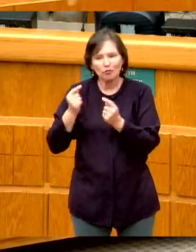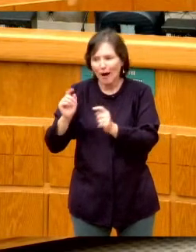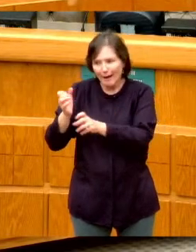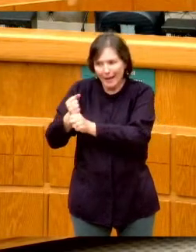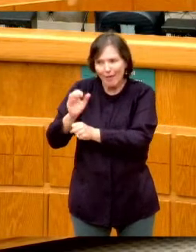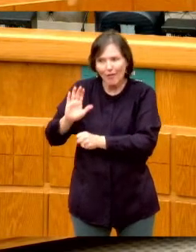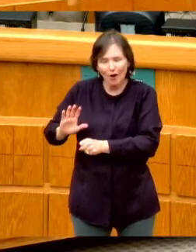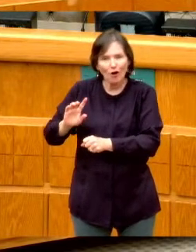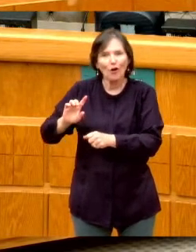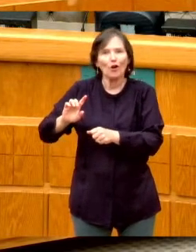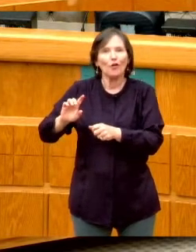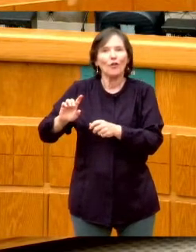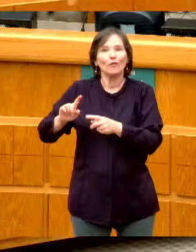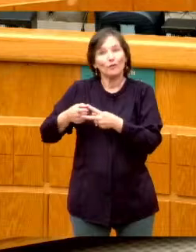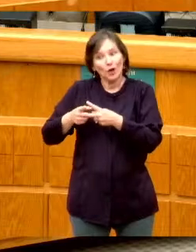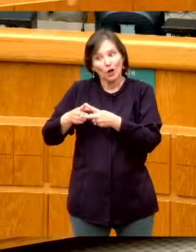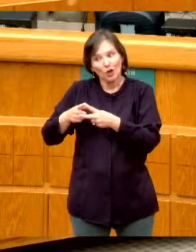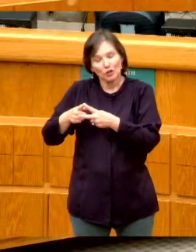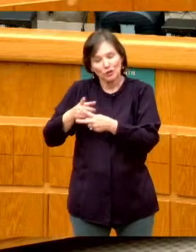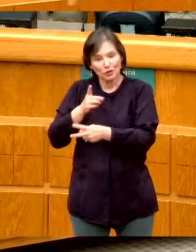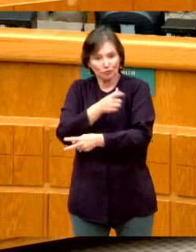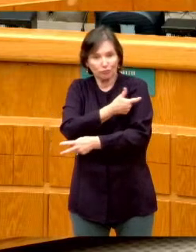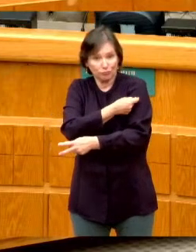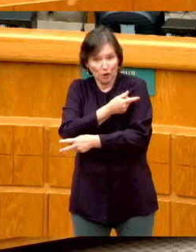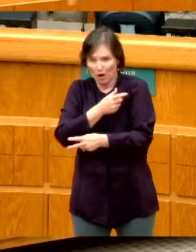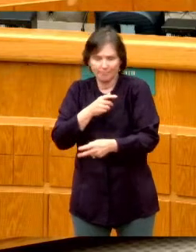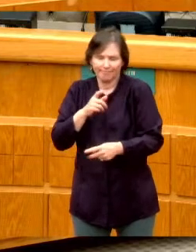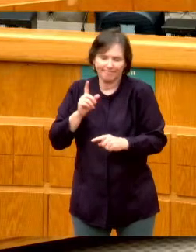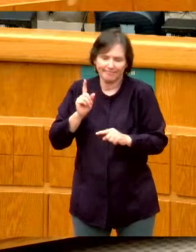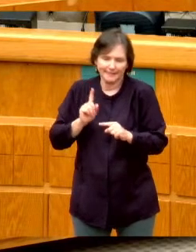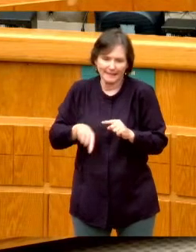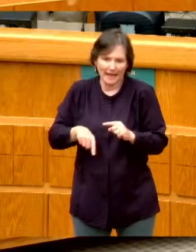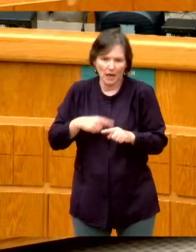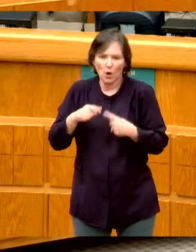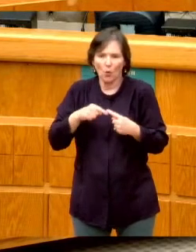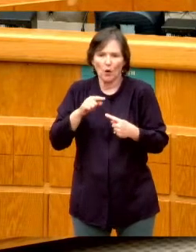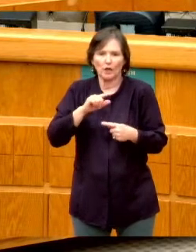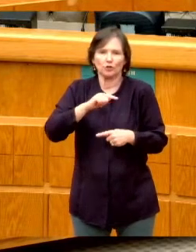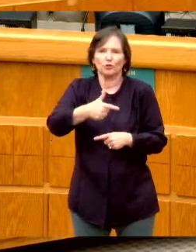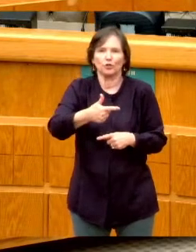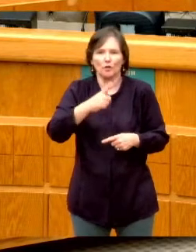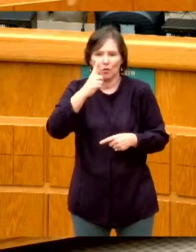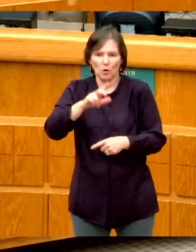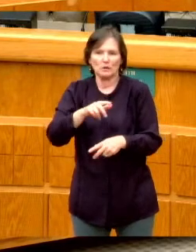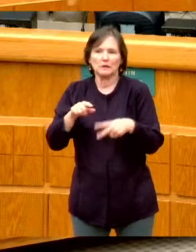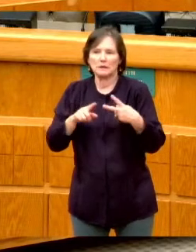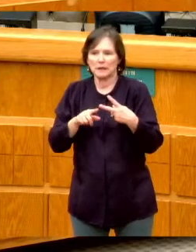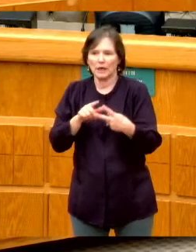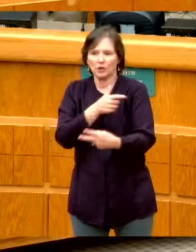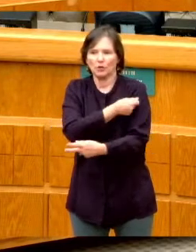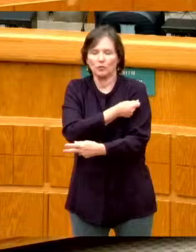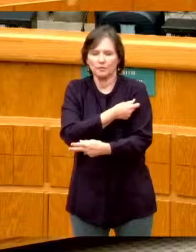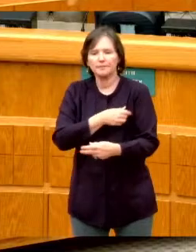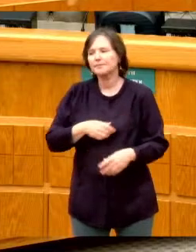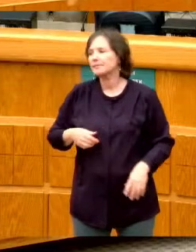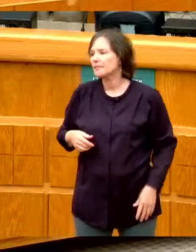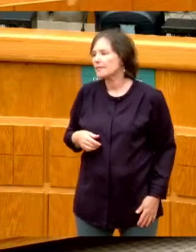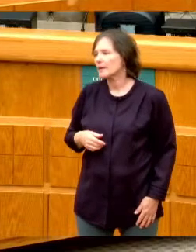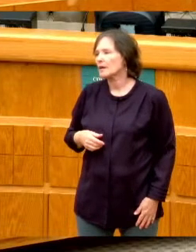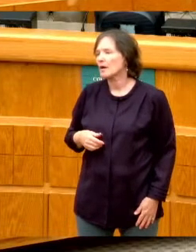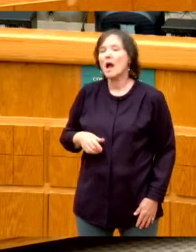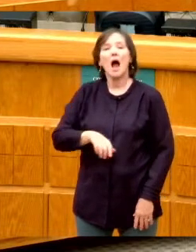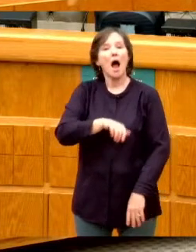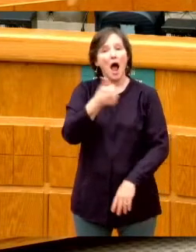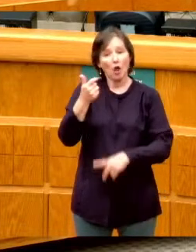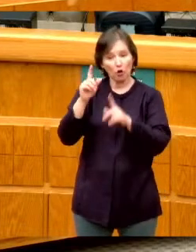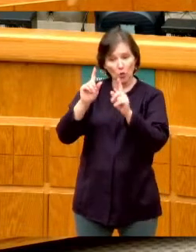at a second dose clinic. Next question. Why can't you tell me when my appointment is a week in advance?